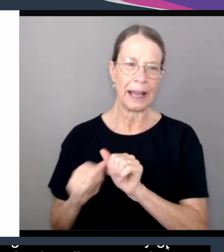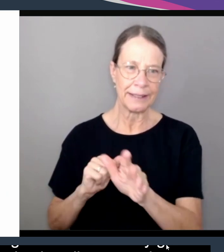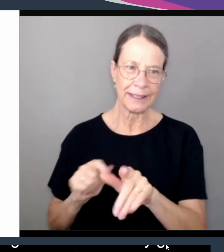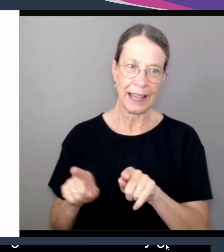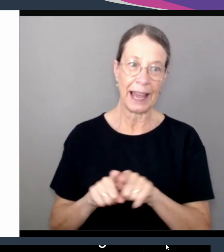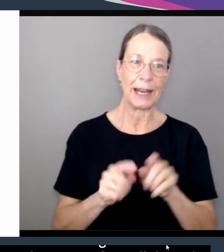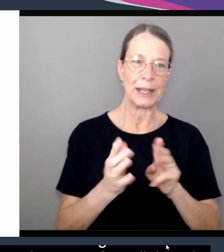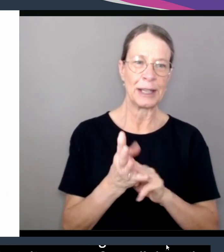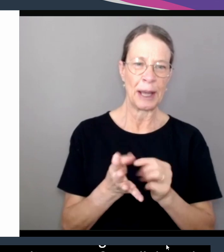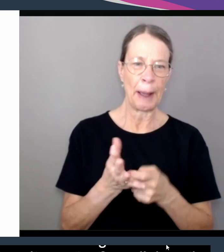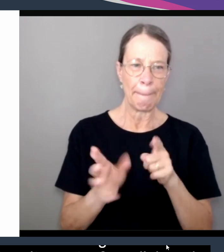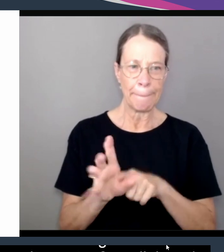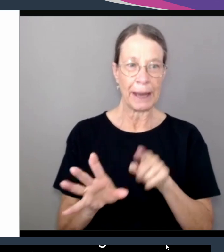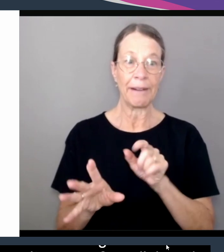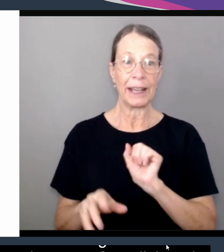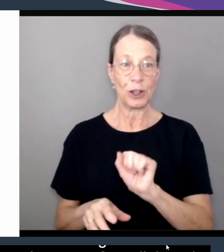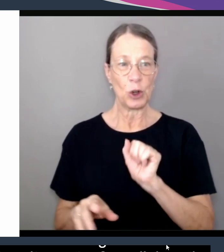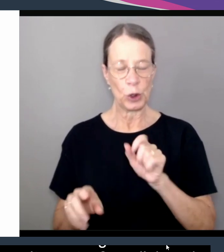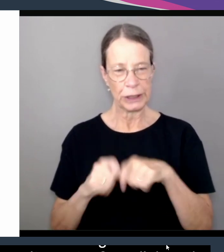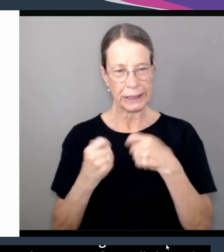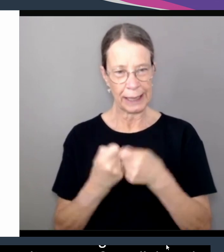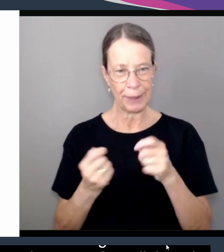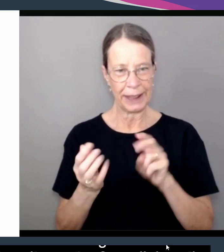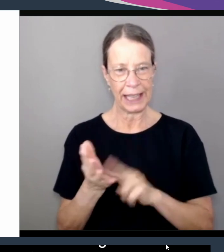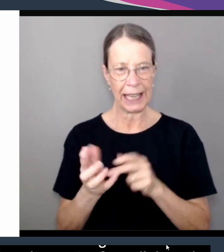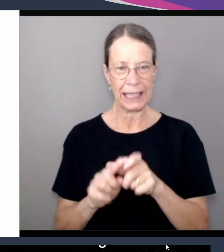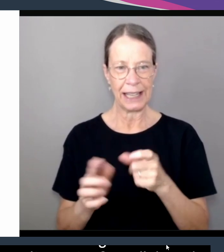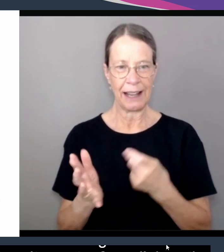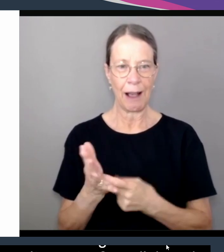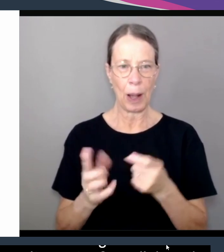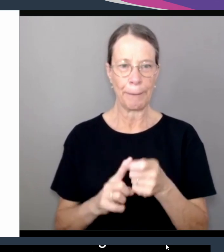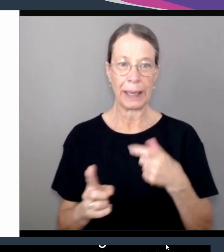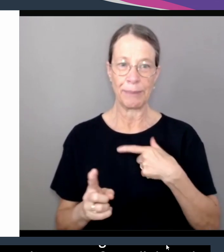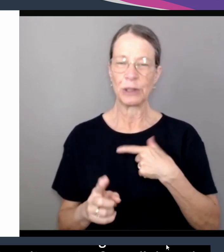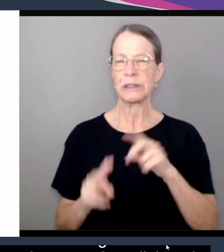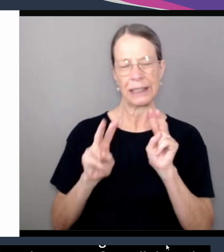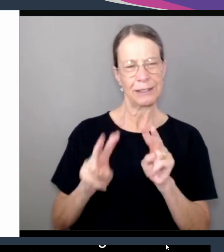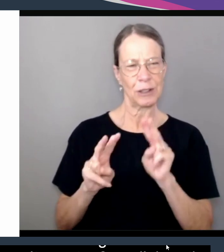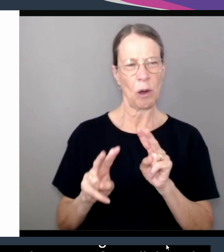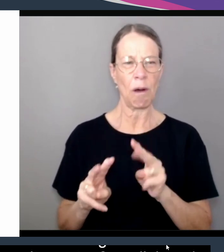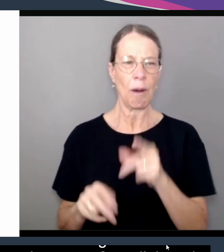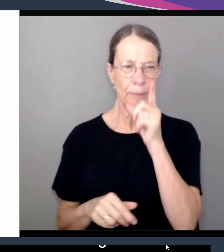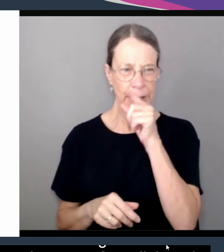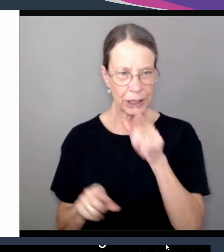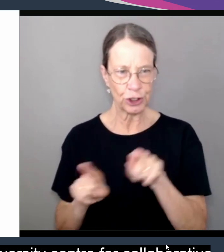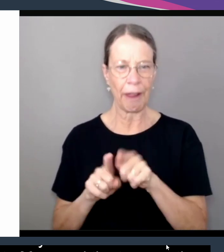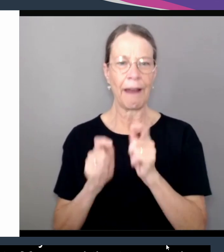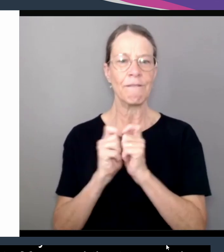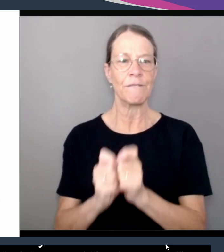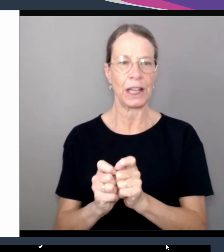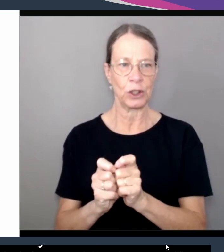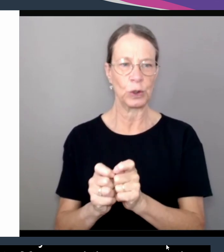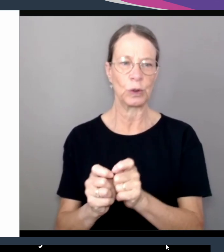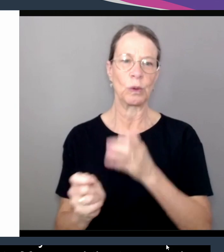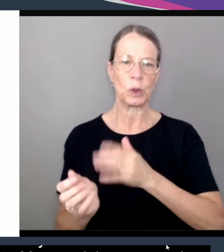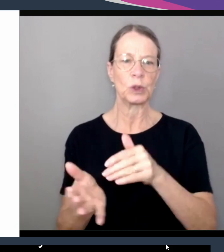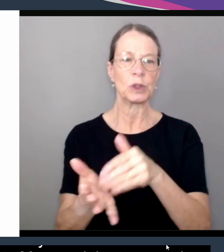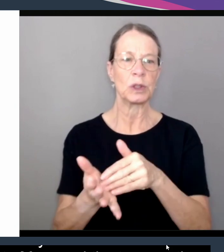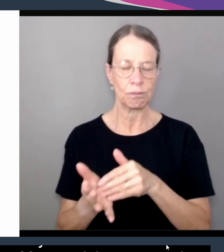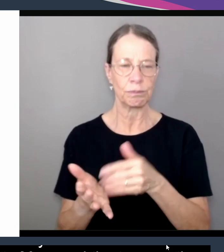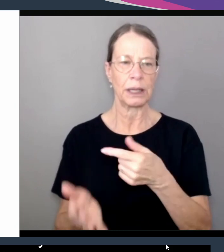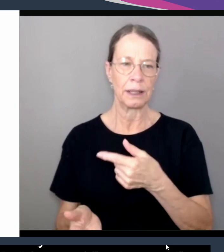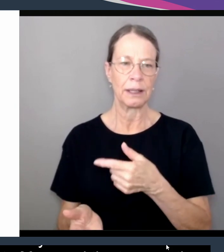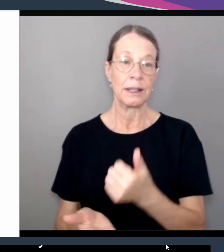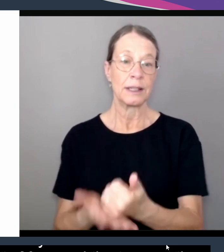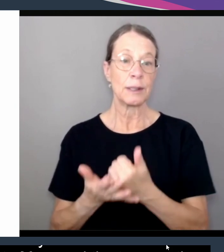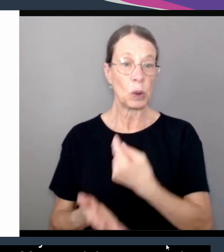for seeing the potential and value in this course and supporting us to support people with disability in research. Citizen Essentials